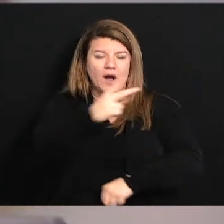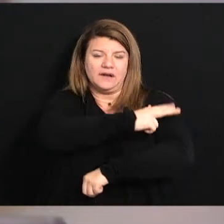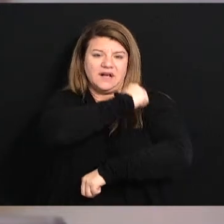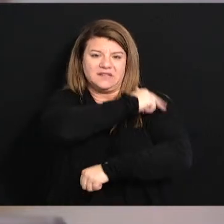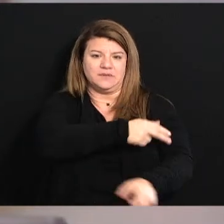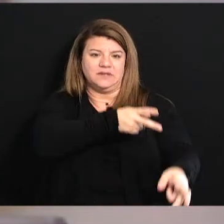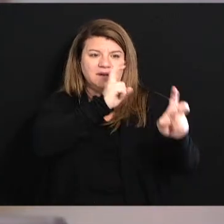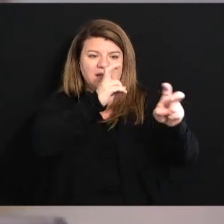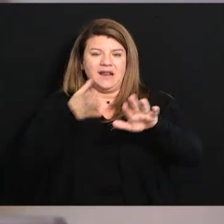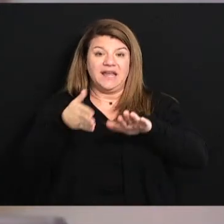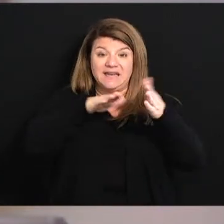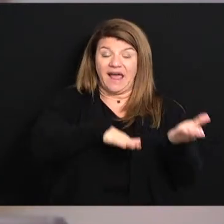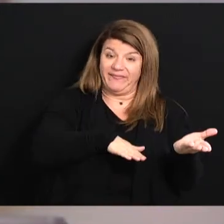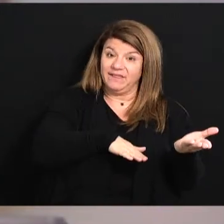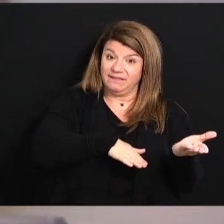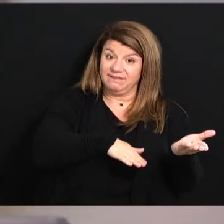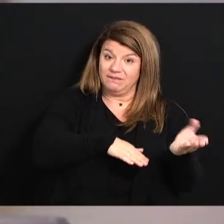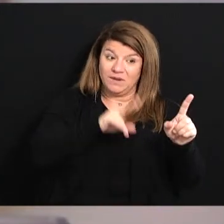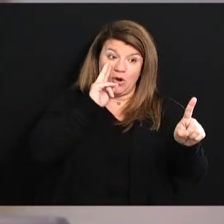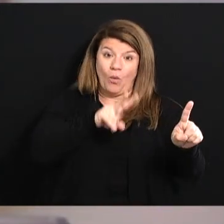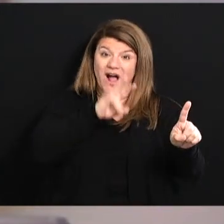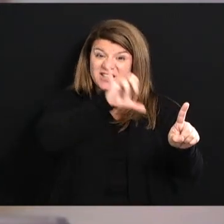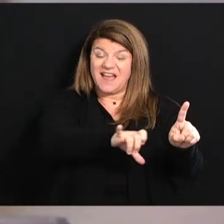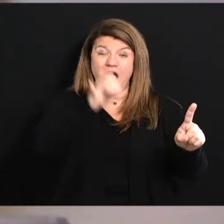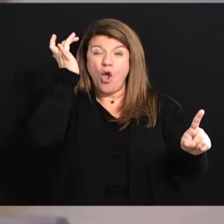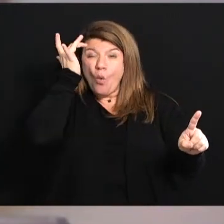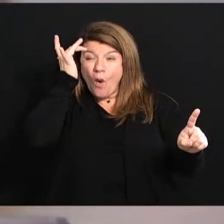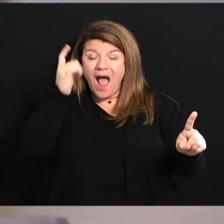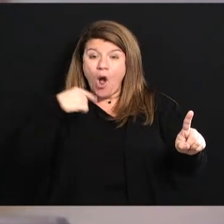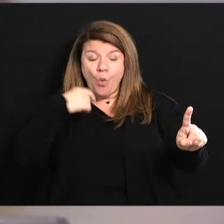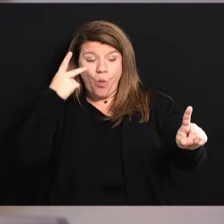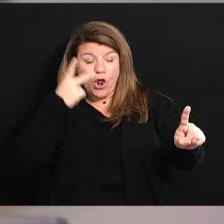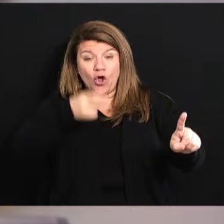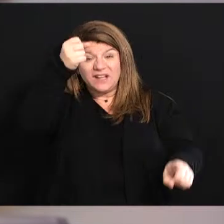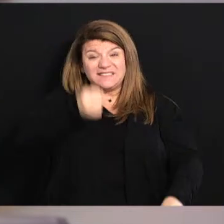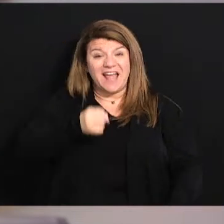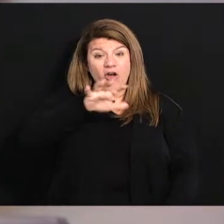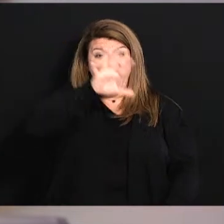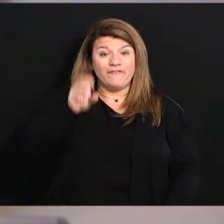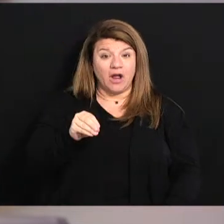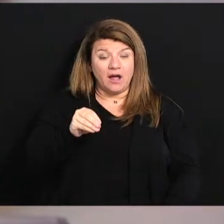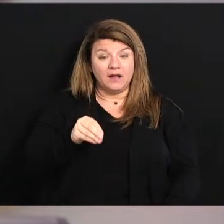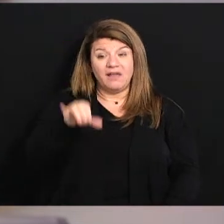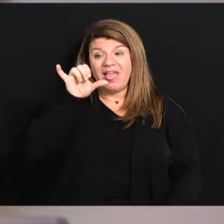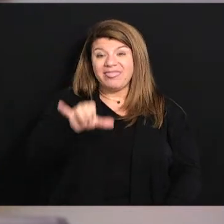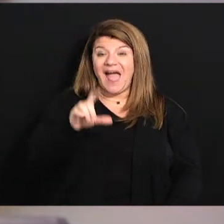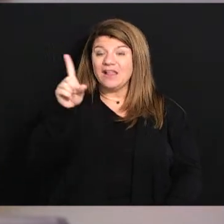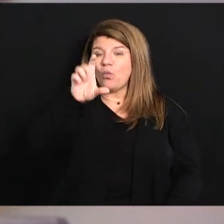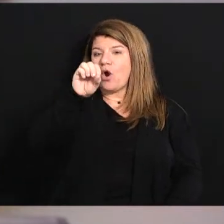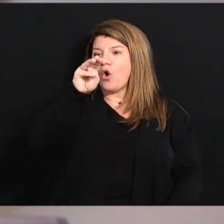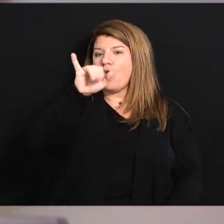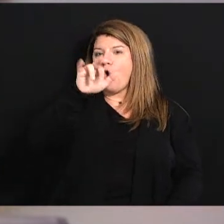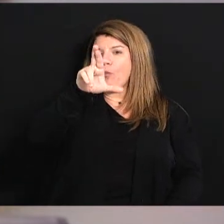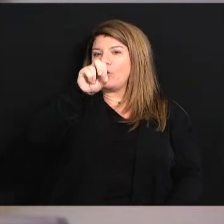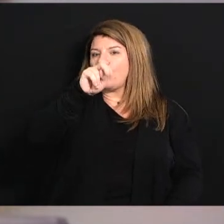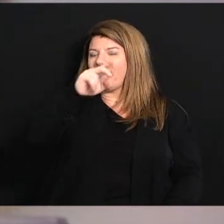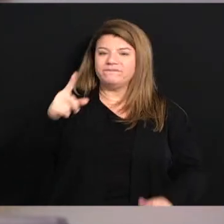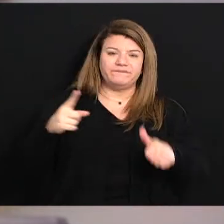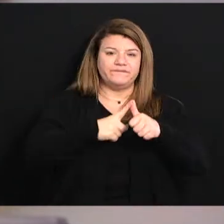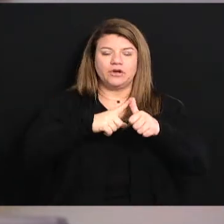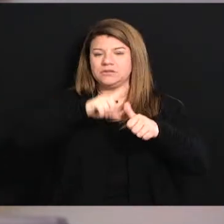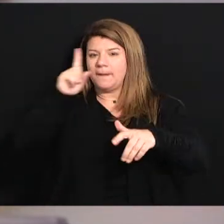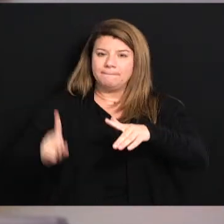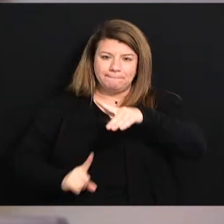and death very closely. Because as we look at South Africa, which is where the Omicron variant first showed up and